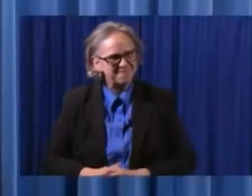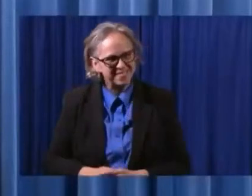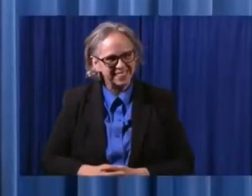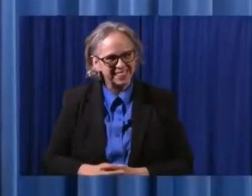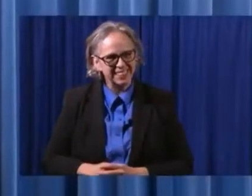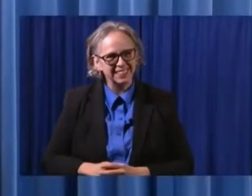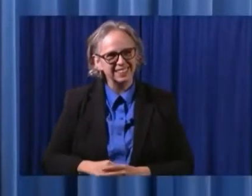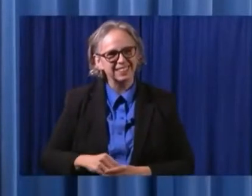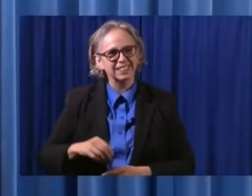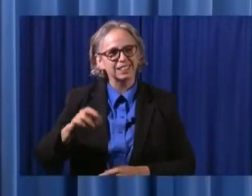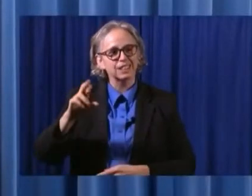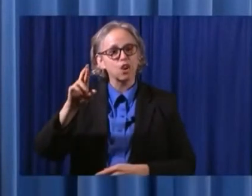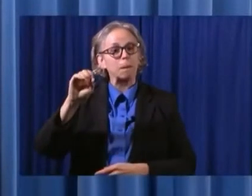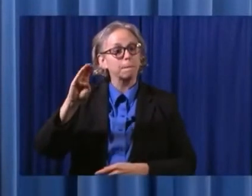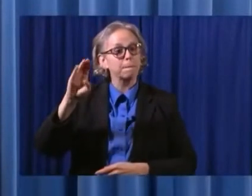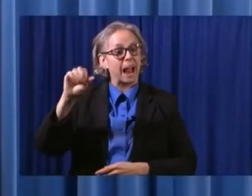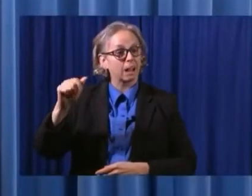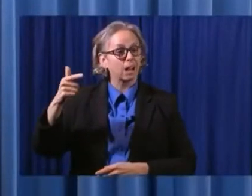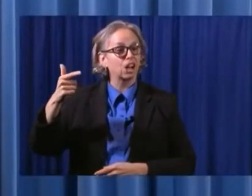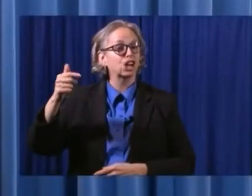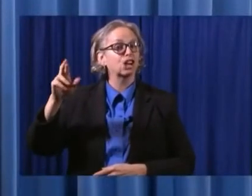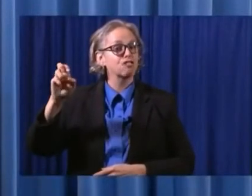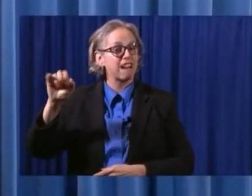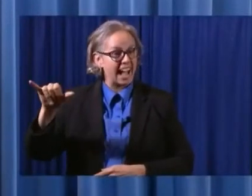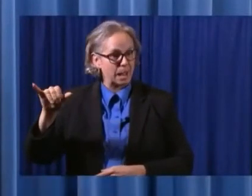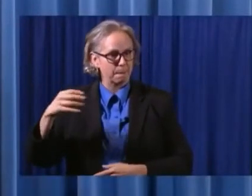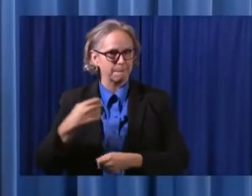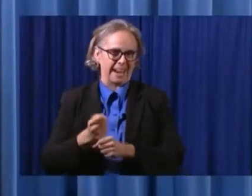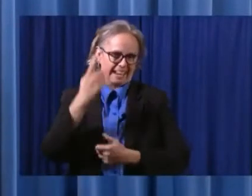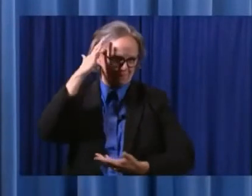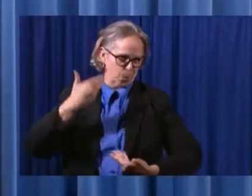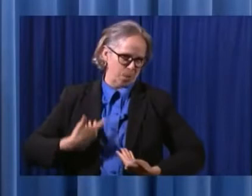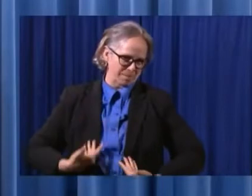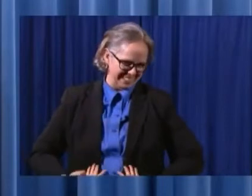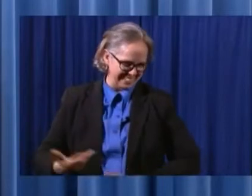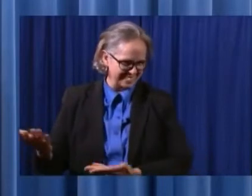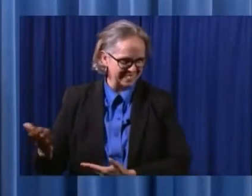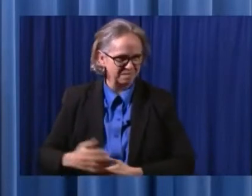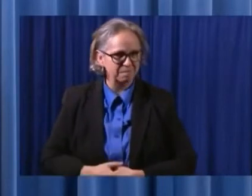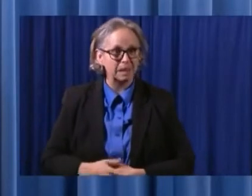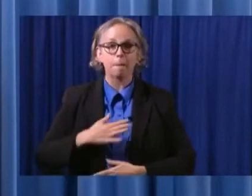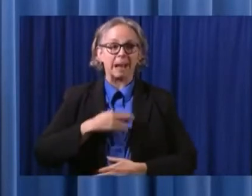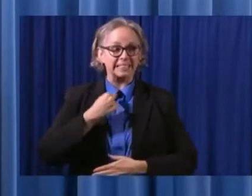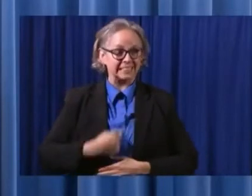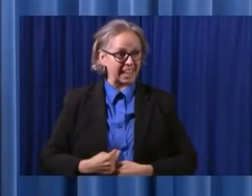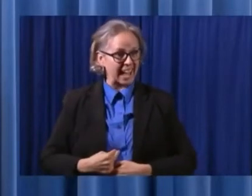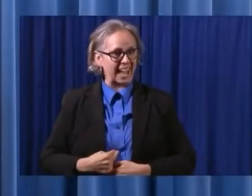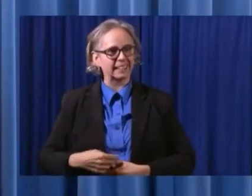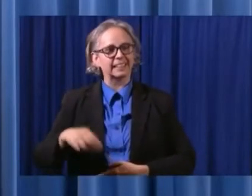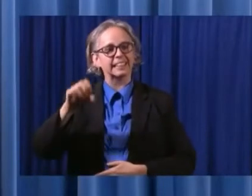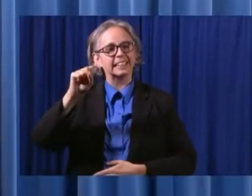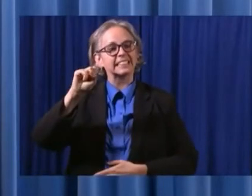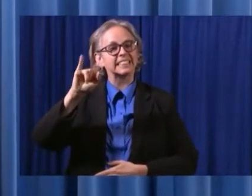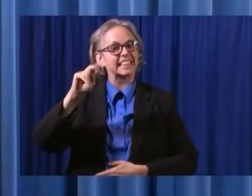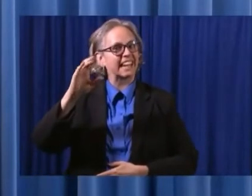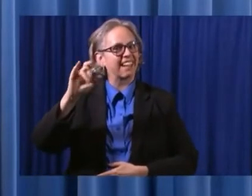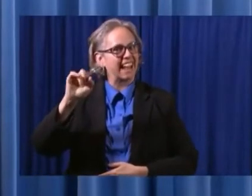gray from Newark. Also have on a necktie from Sinclair Community College in